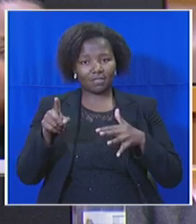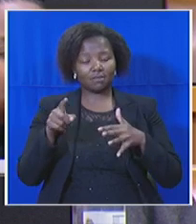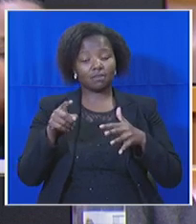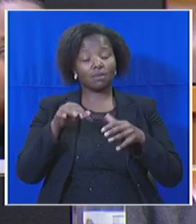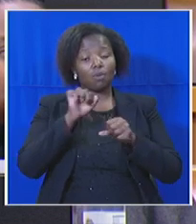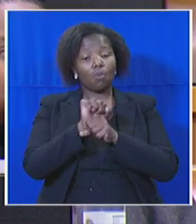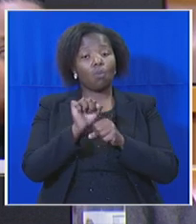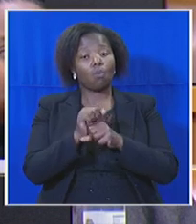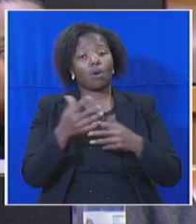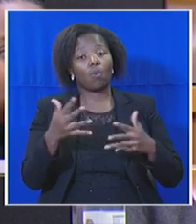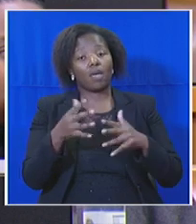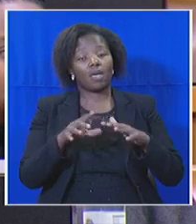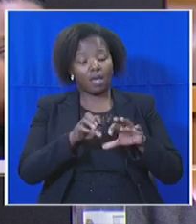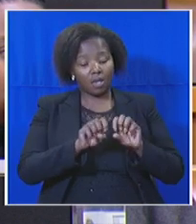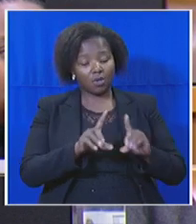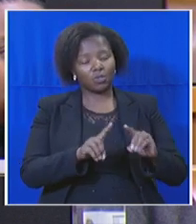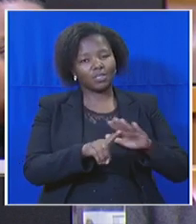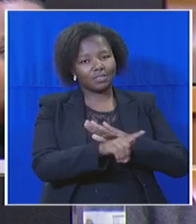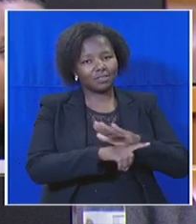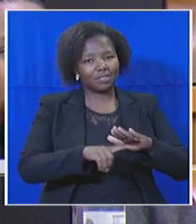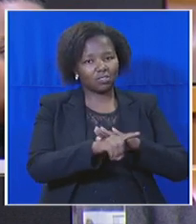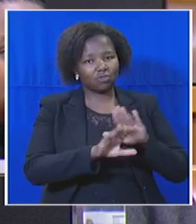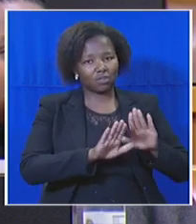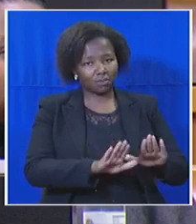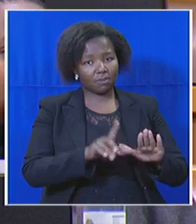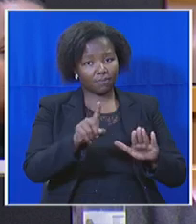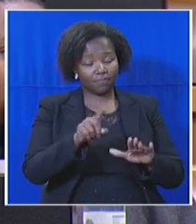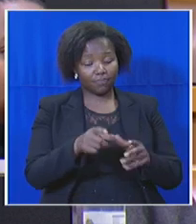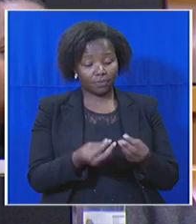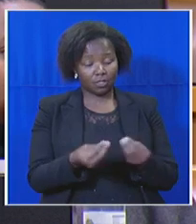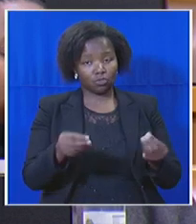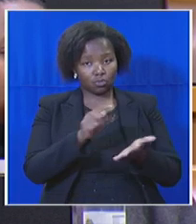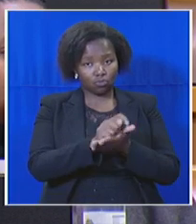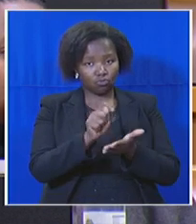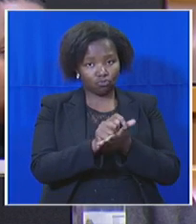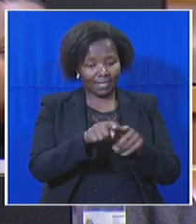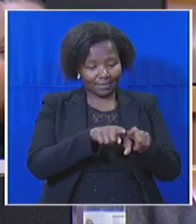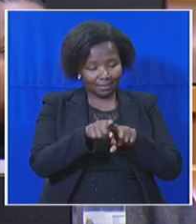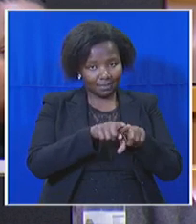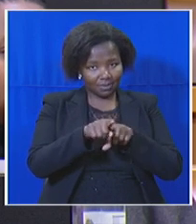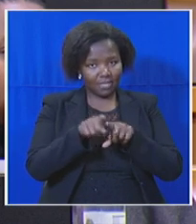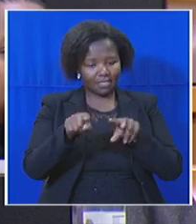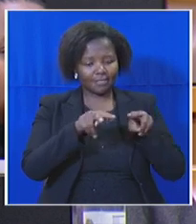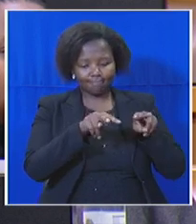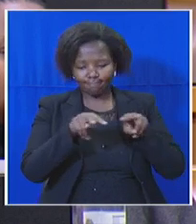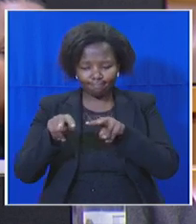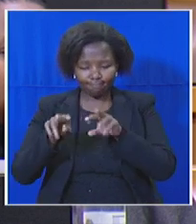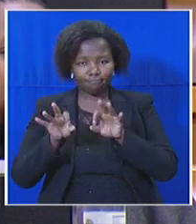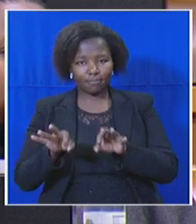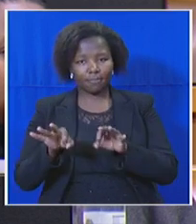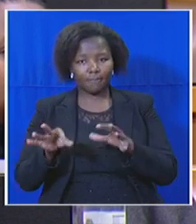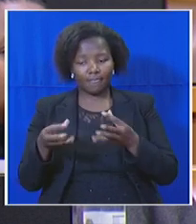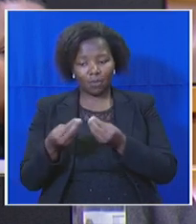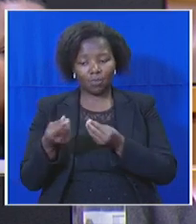country to monitor the writing of the examination with the assistance of the provincial education departments and our